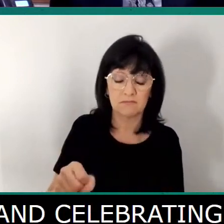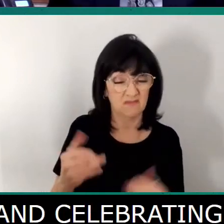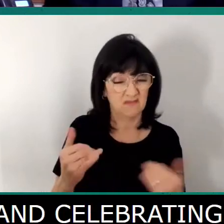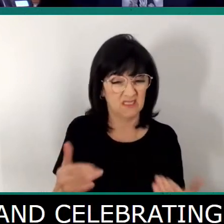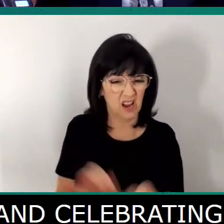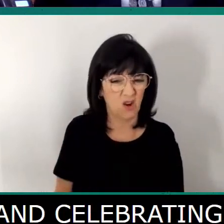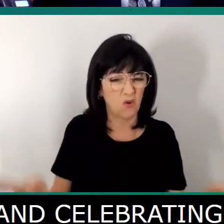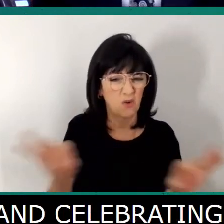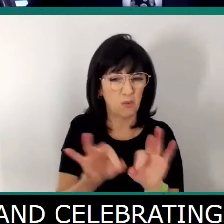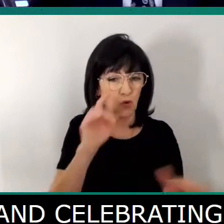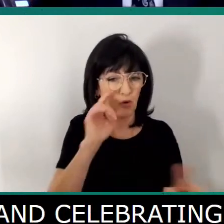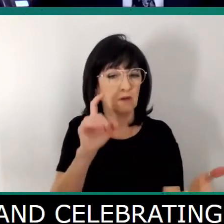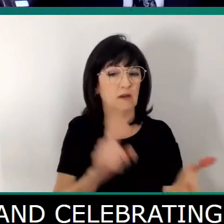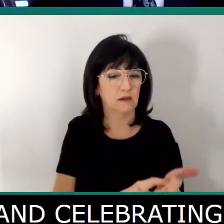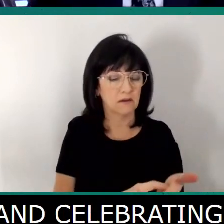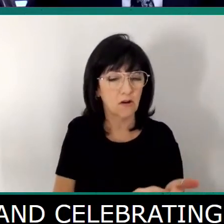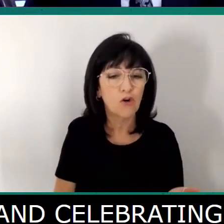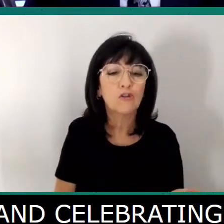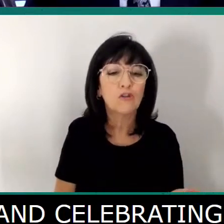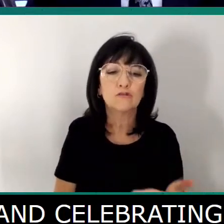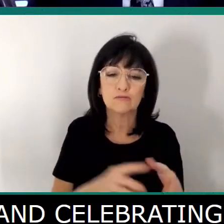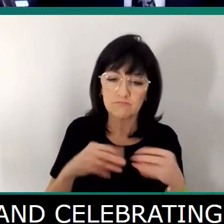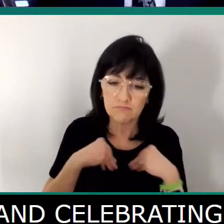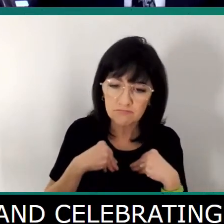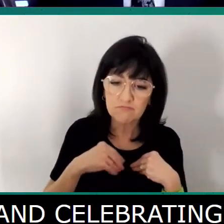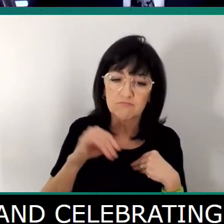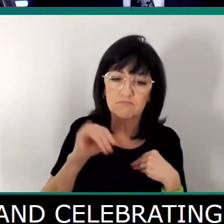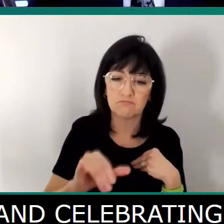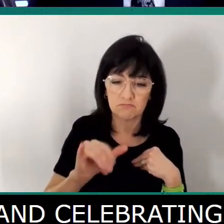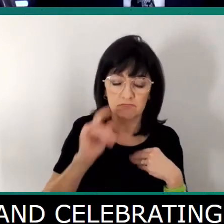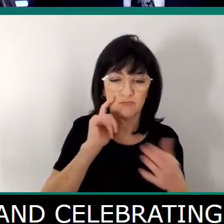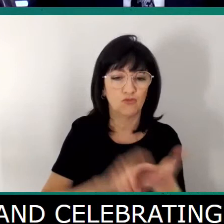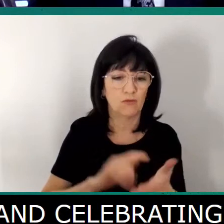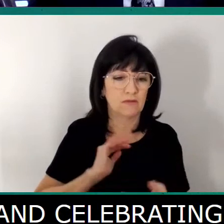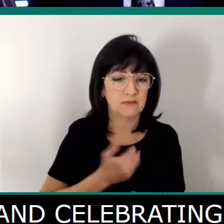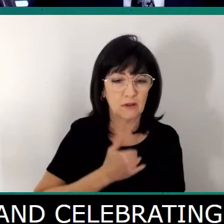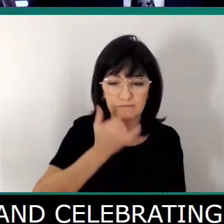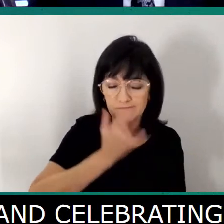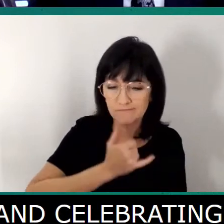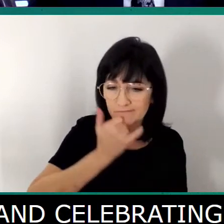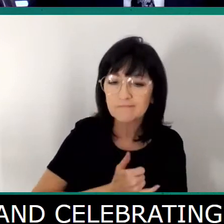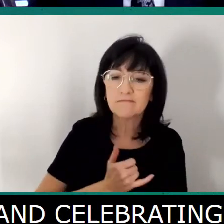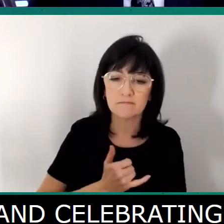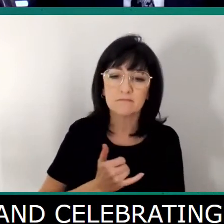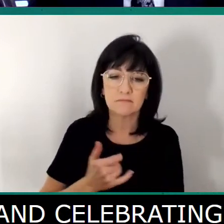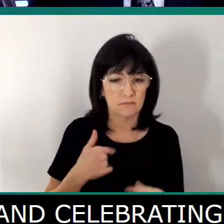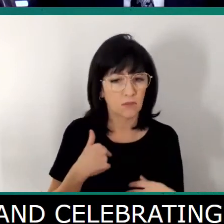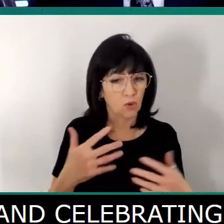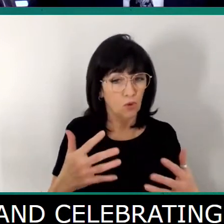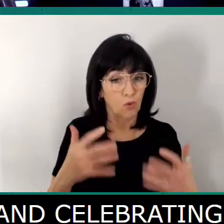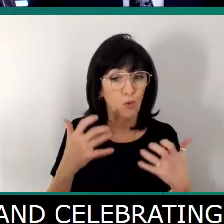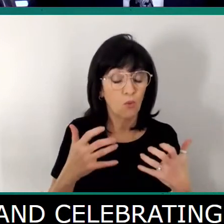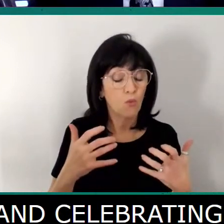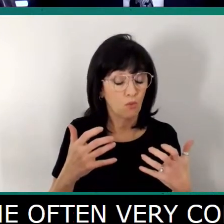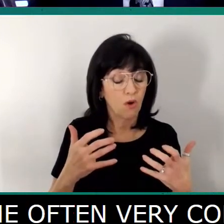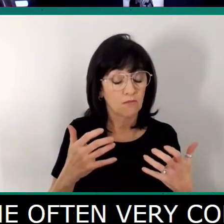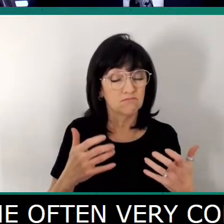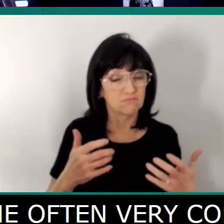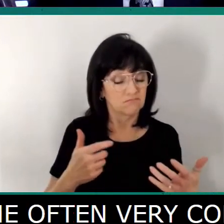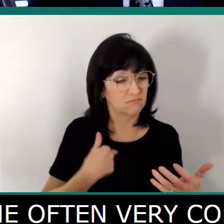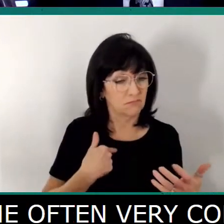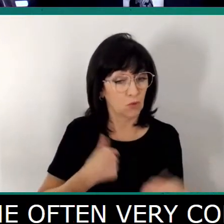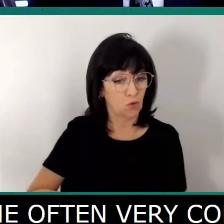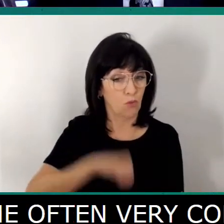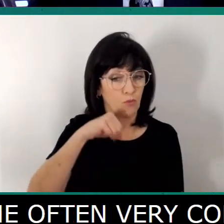Walker's bill into law, ensuring a robust, accurate Black history curriculum is taught in